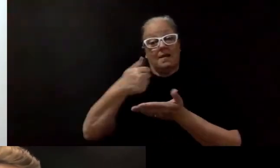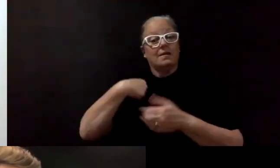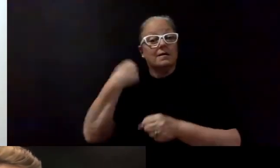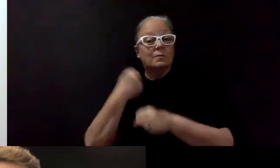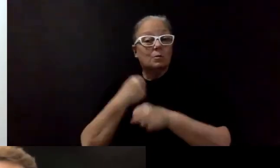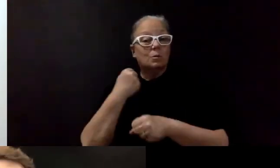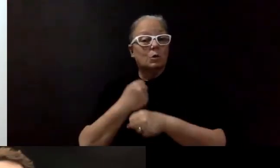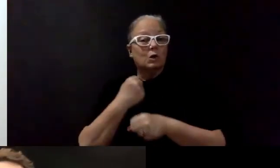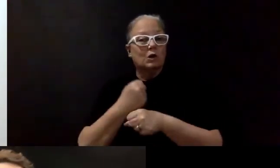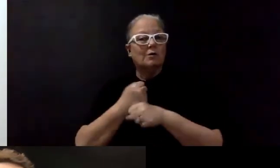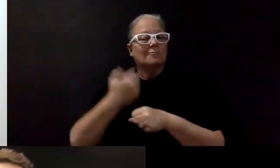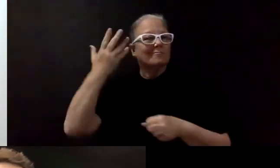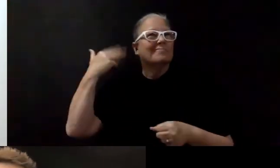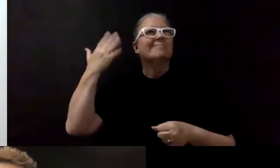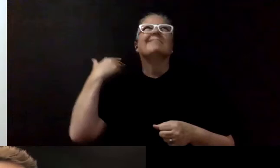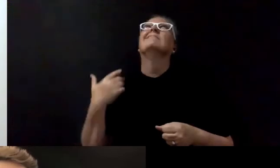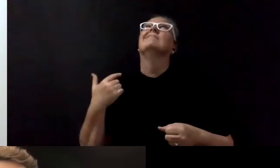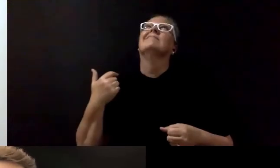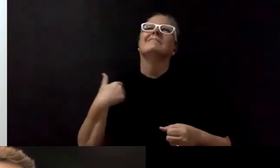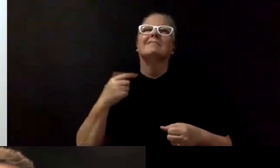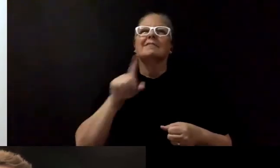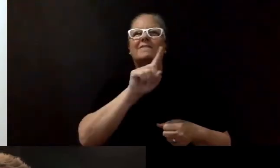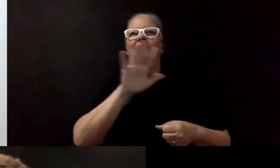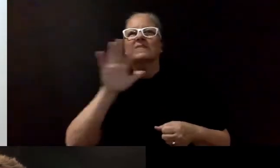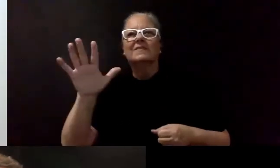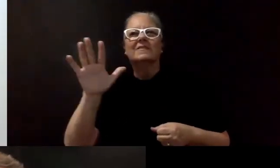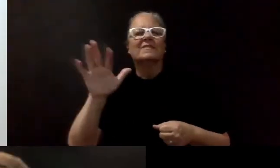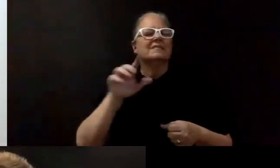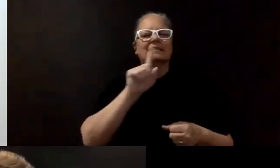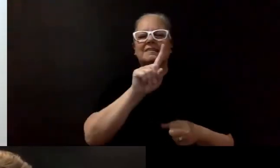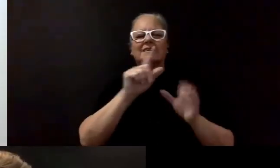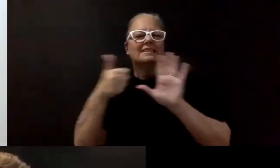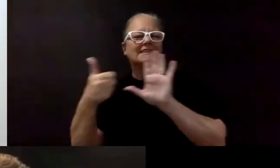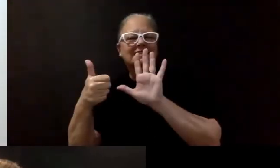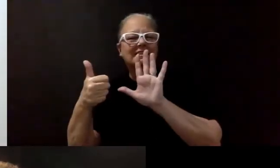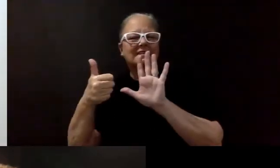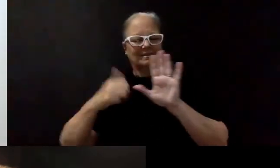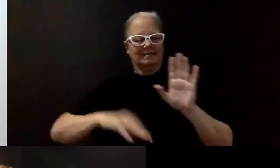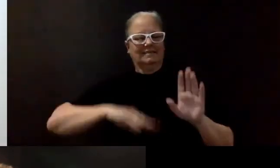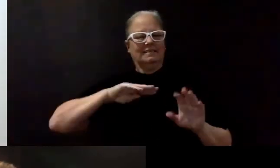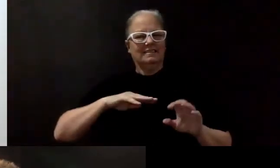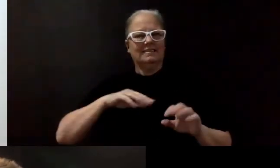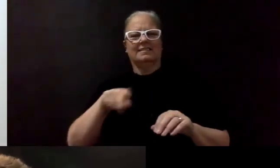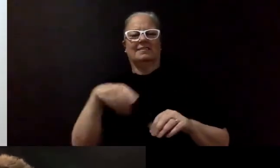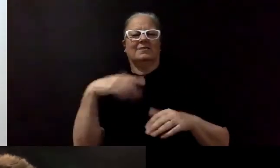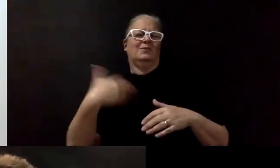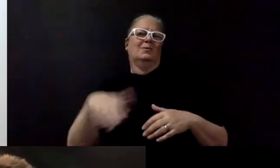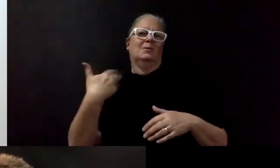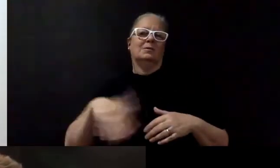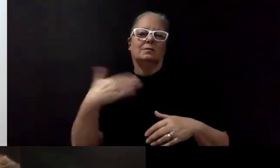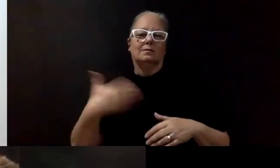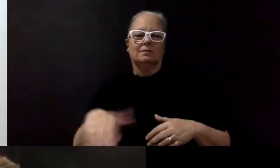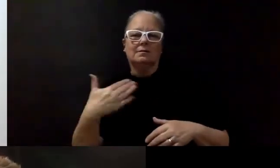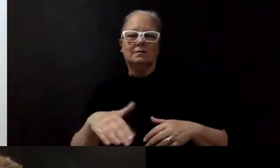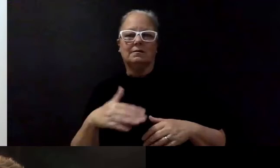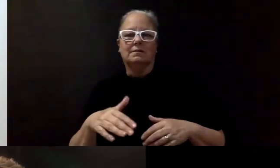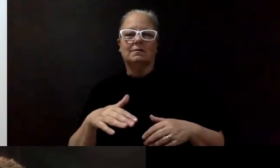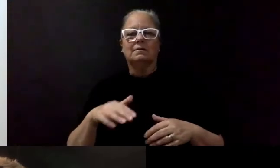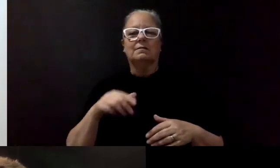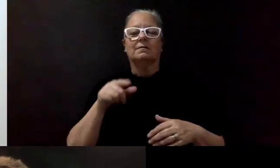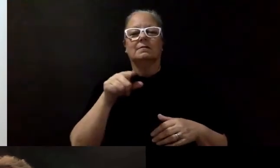was 15, 16, and it was just amazing for me. It was the coolest thing that someone